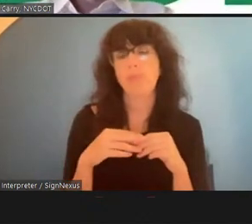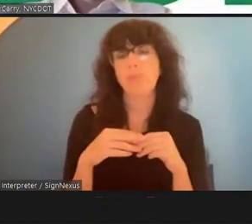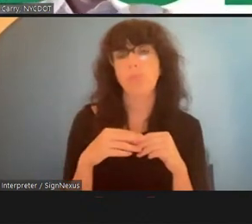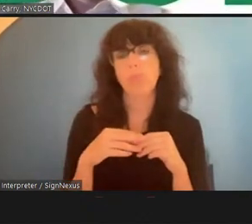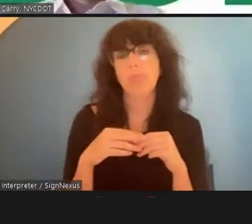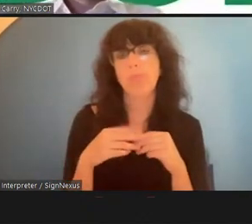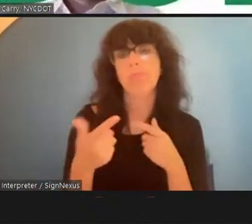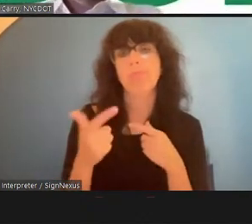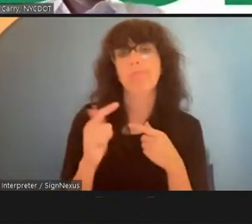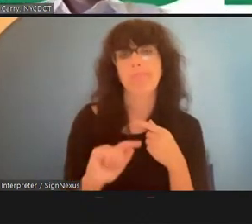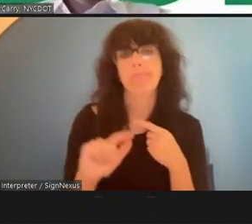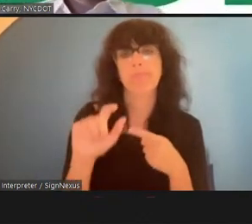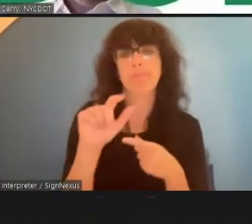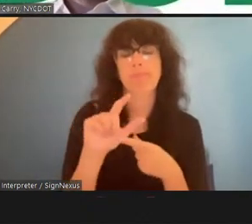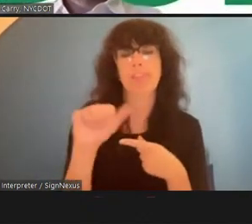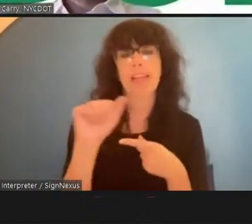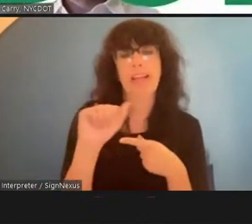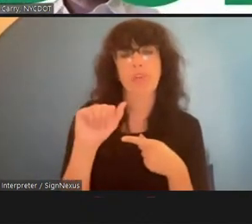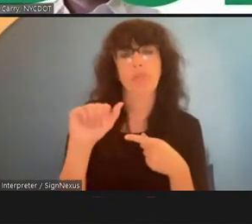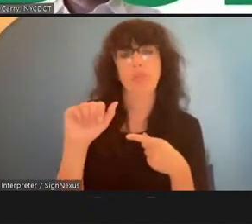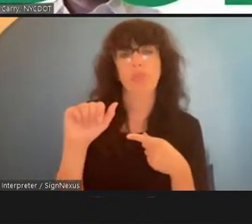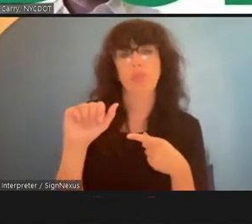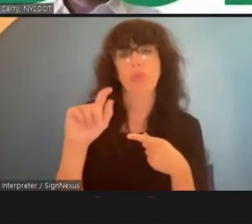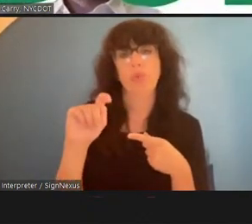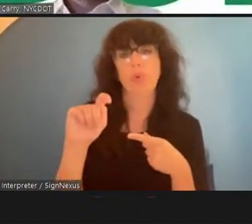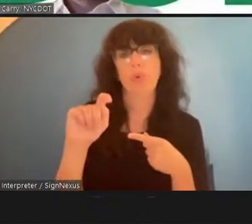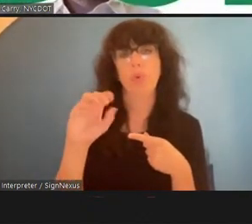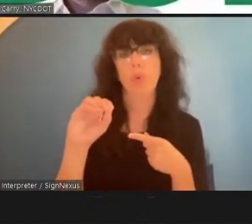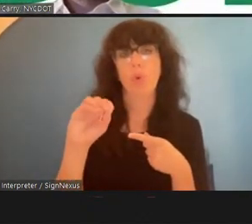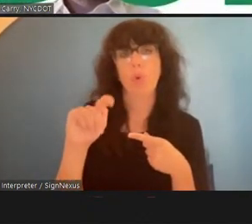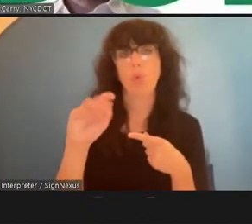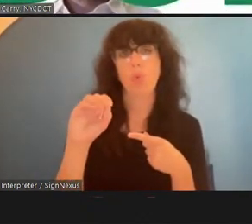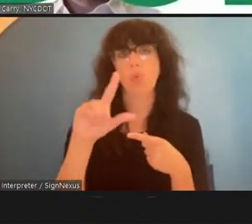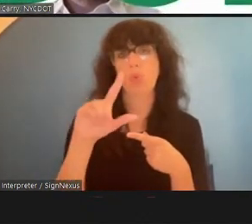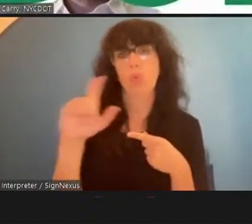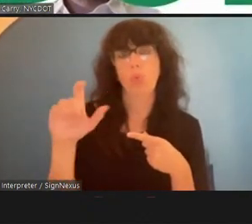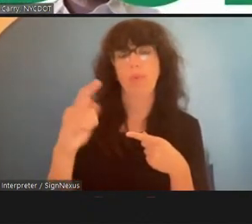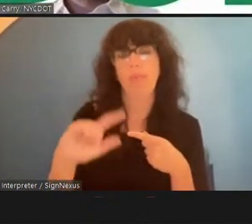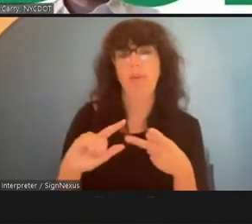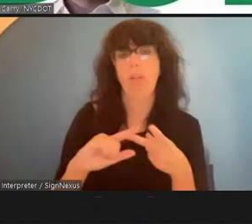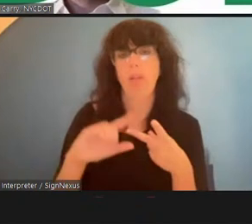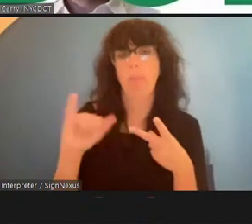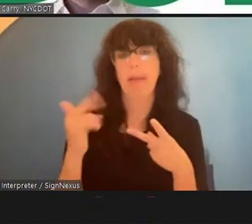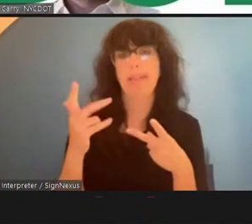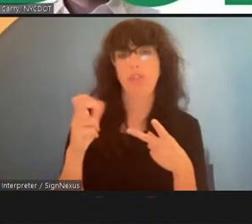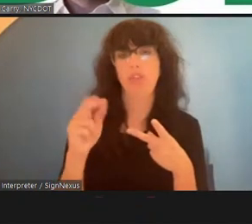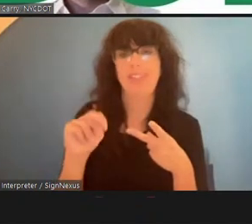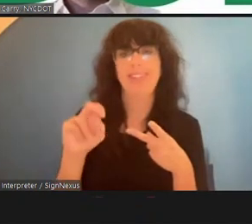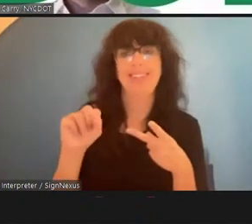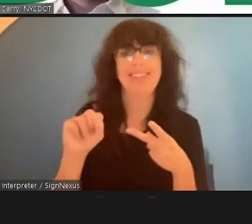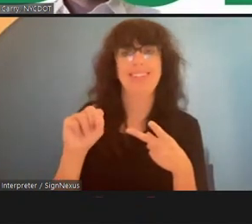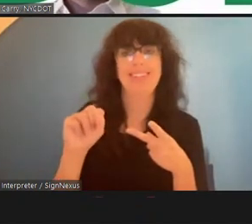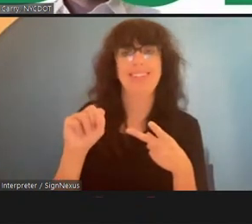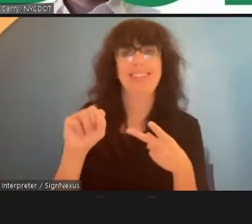our next speaker is andro andrew o'toole followed by jason seo